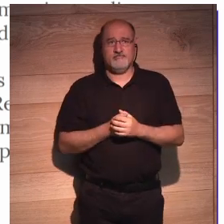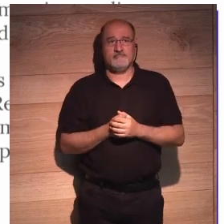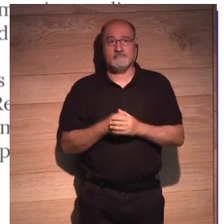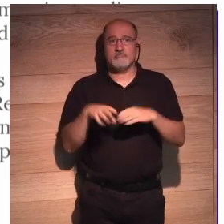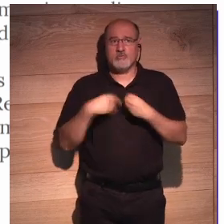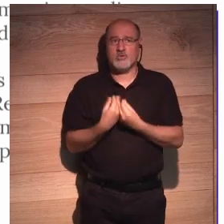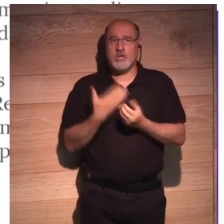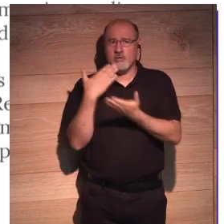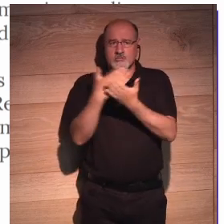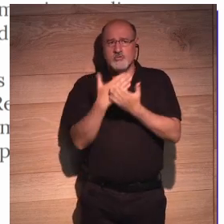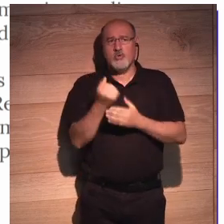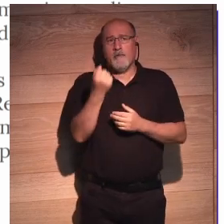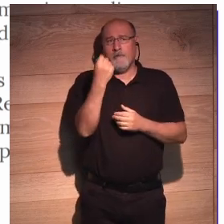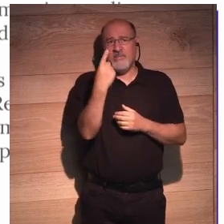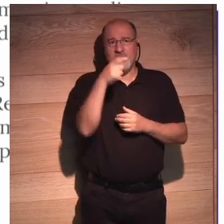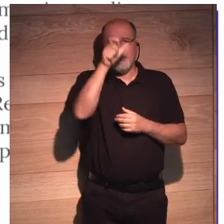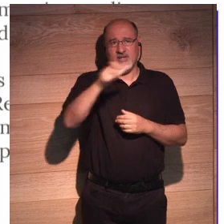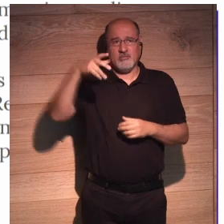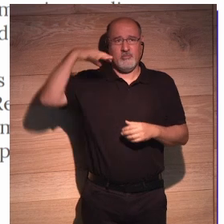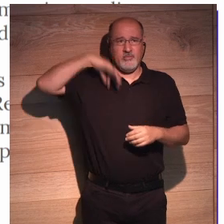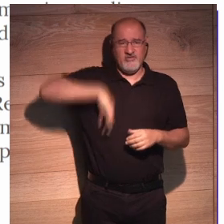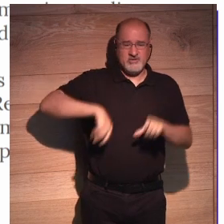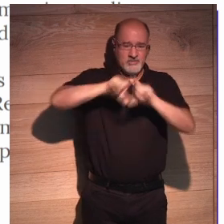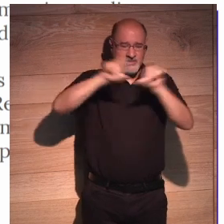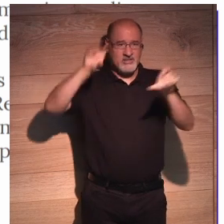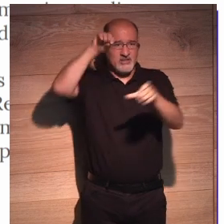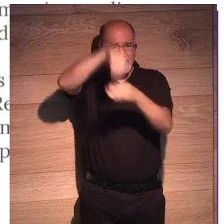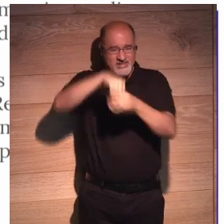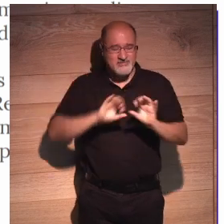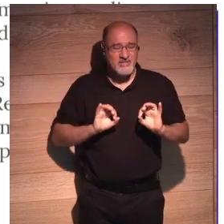of their turnover comes from immersive media.